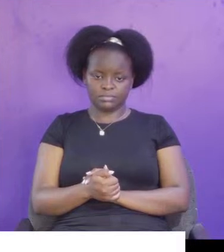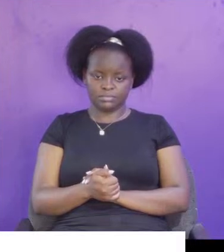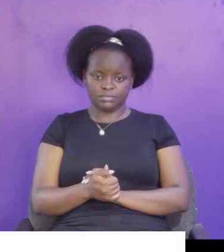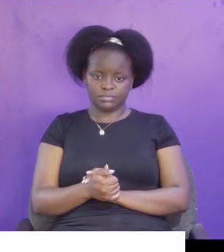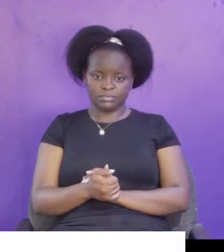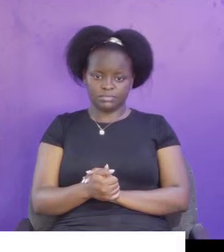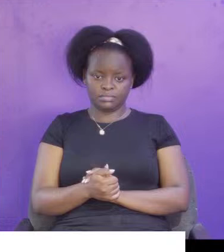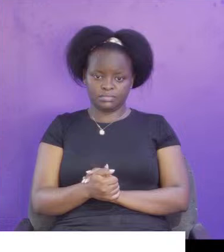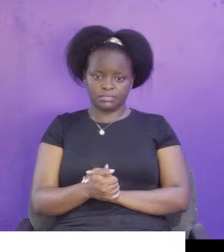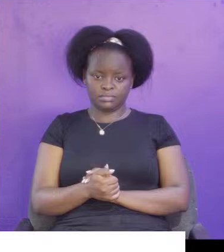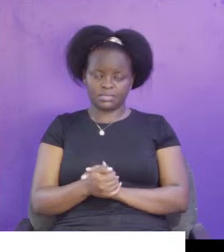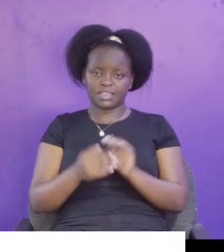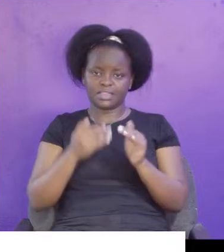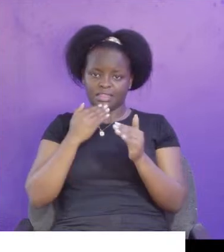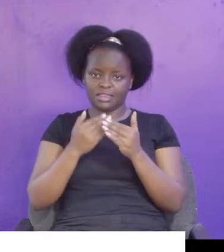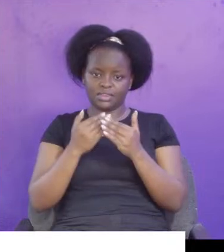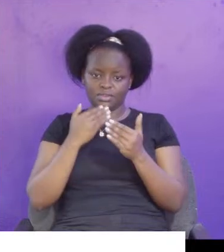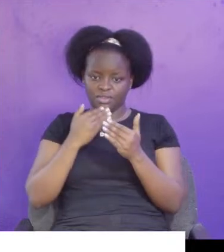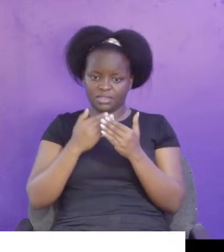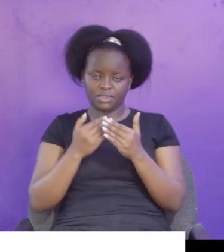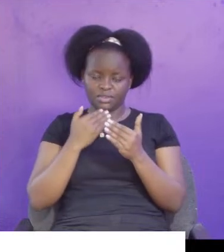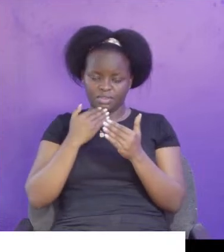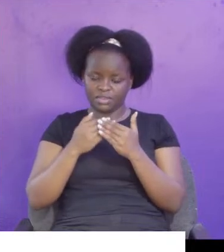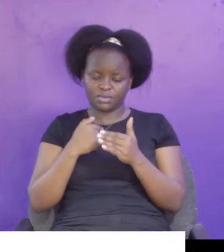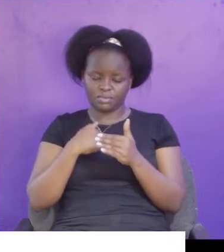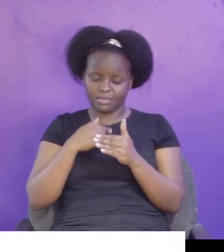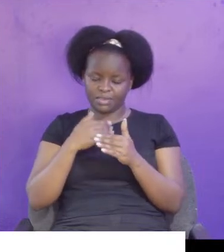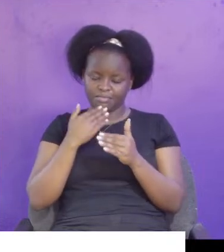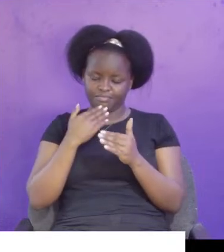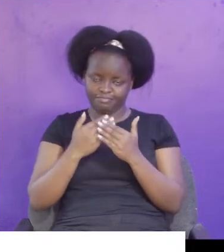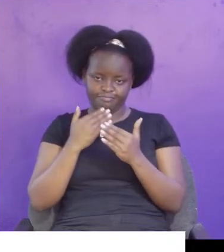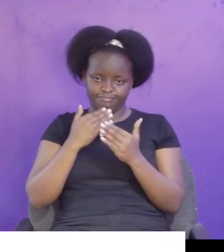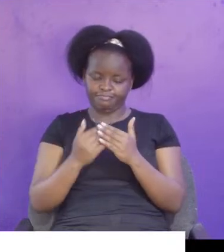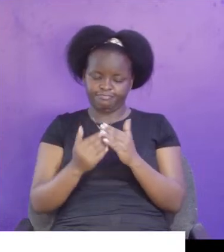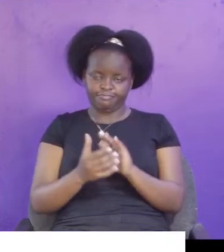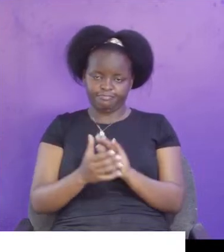Asante sana, nimeshukuru. Thank you.